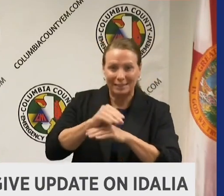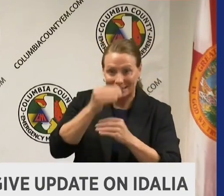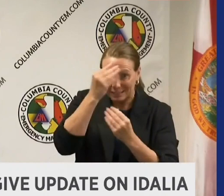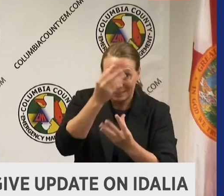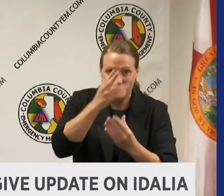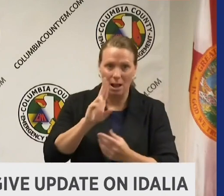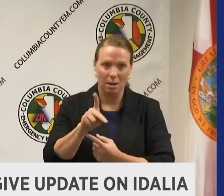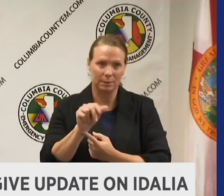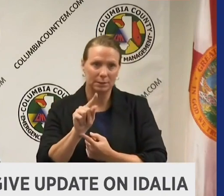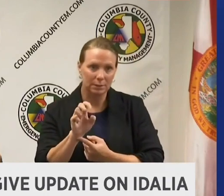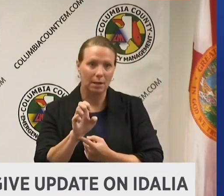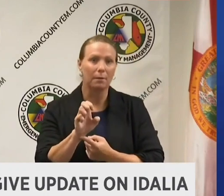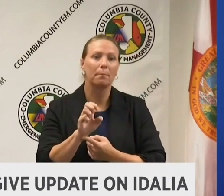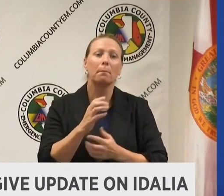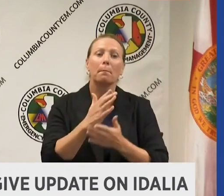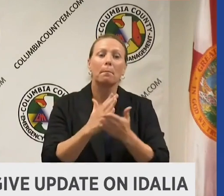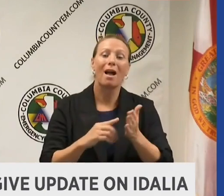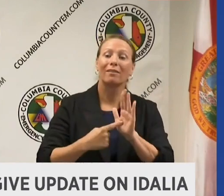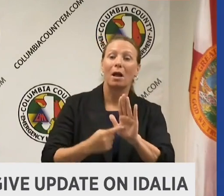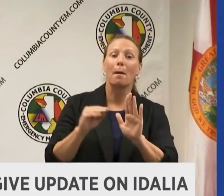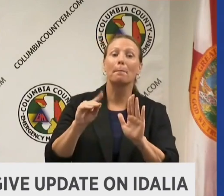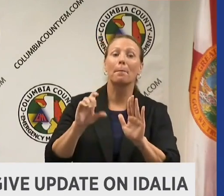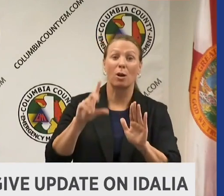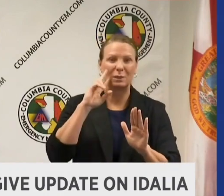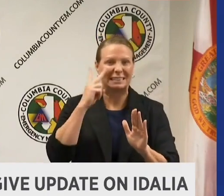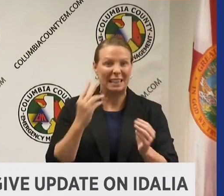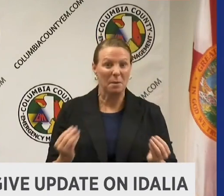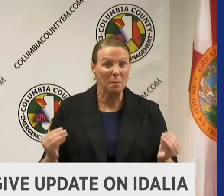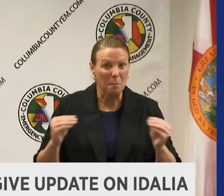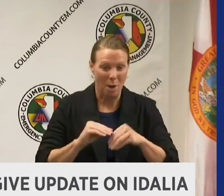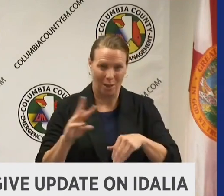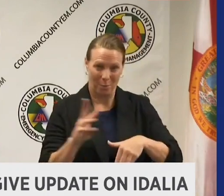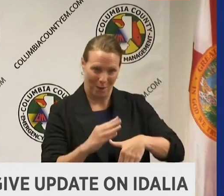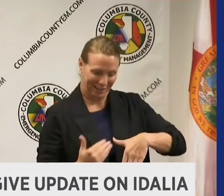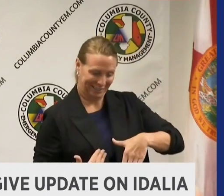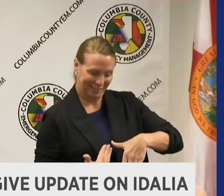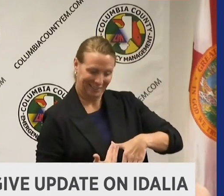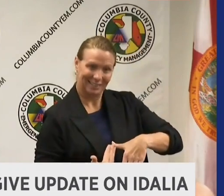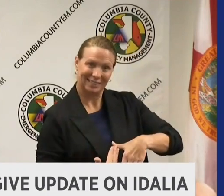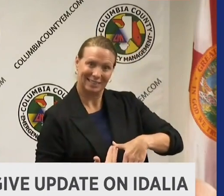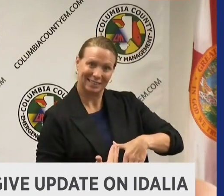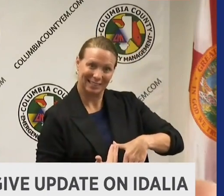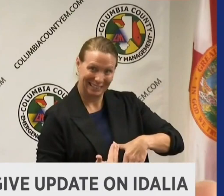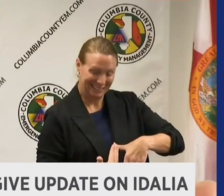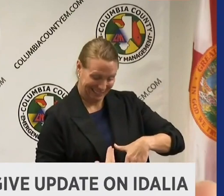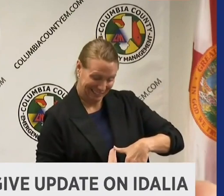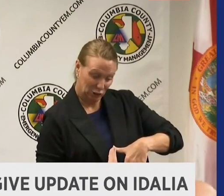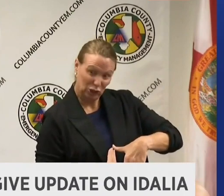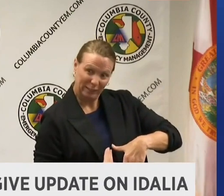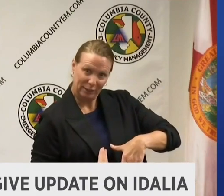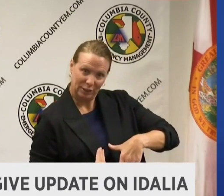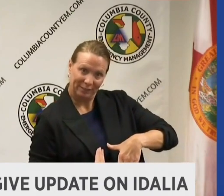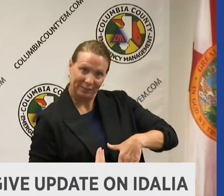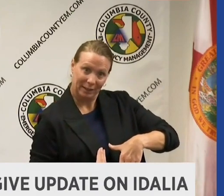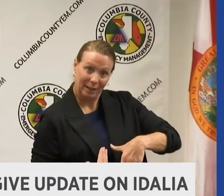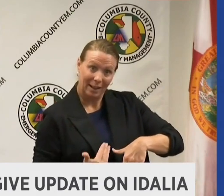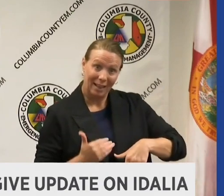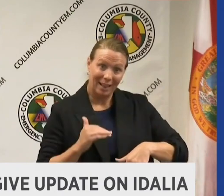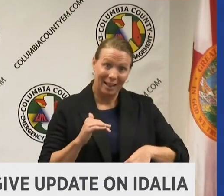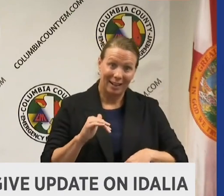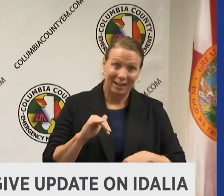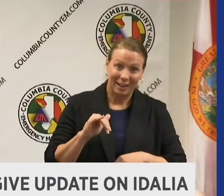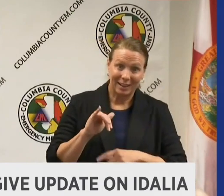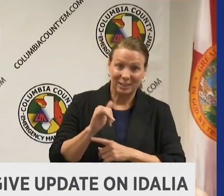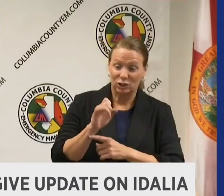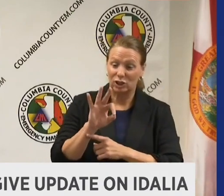models suggesting that this is going to take more of a westward shift that could bring it into areas like Jefferson